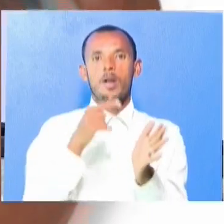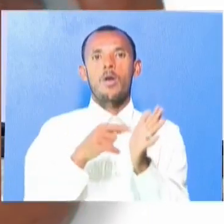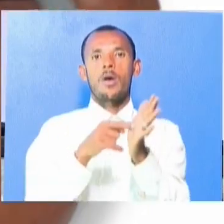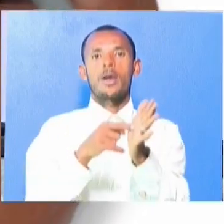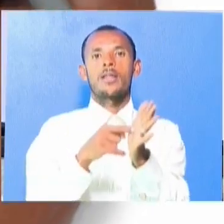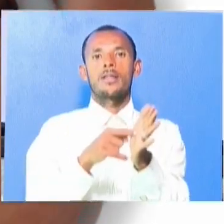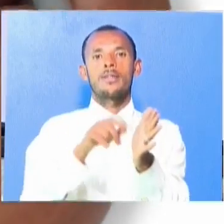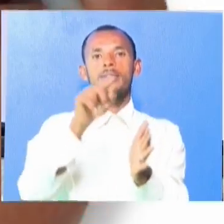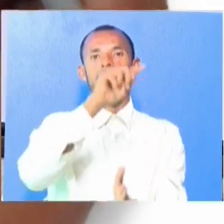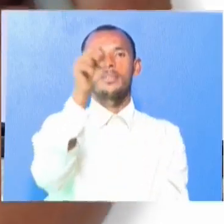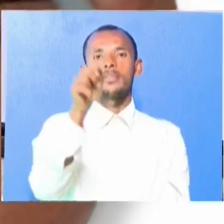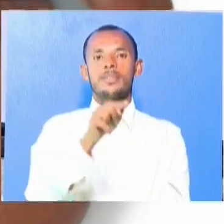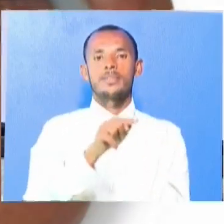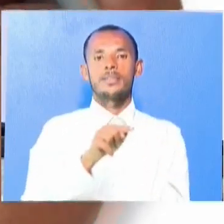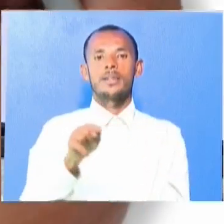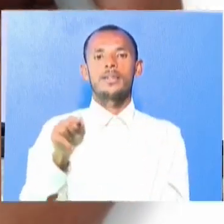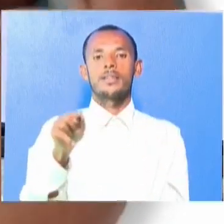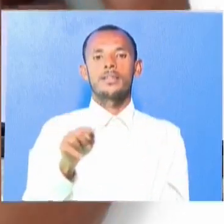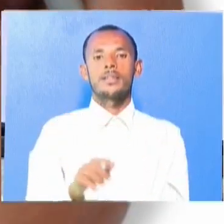the integers.